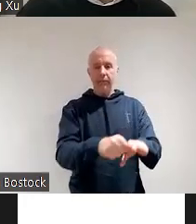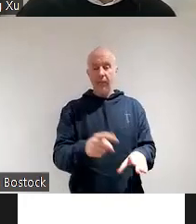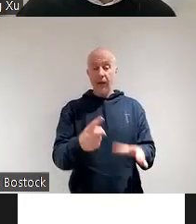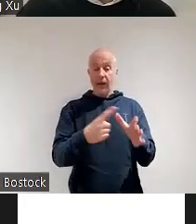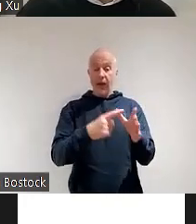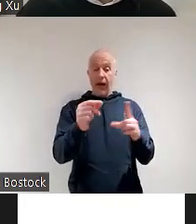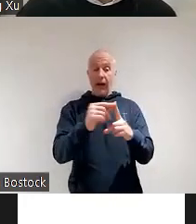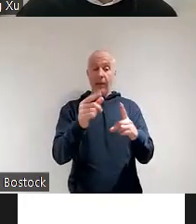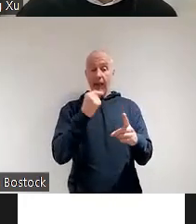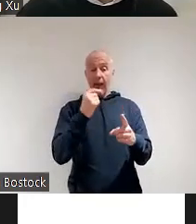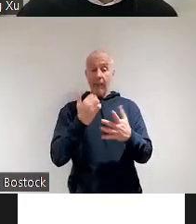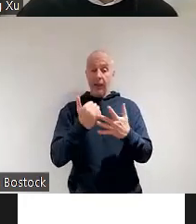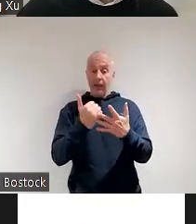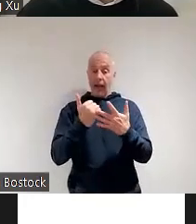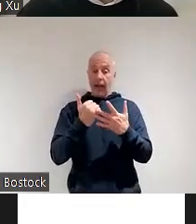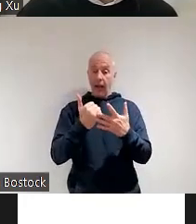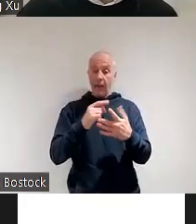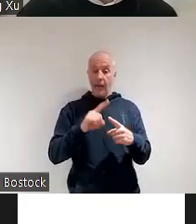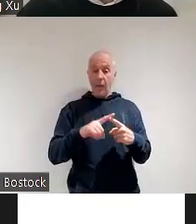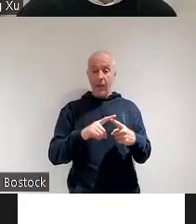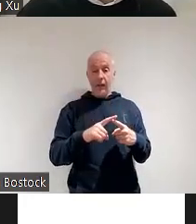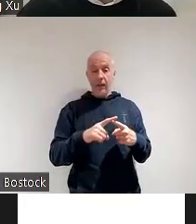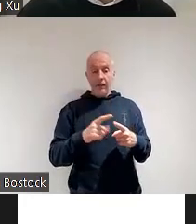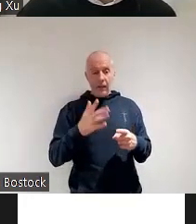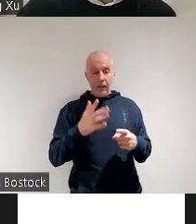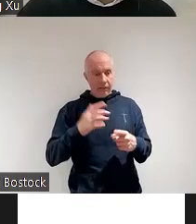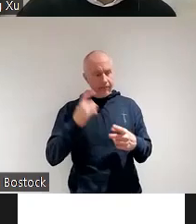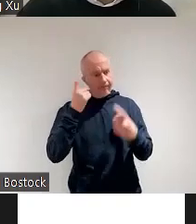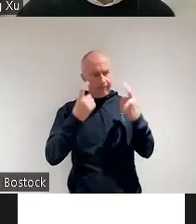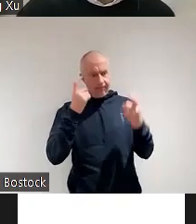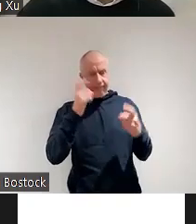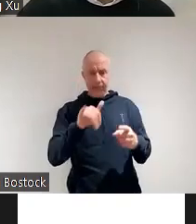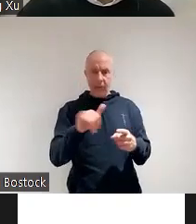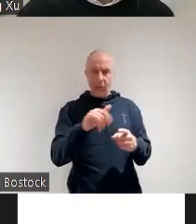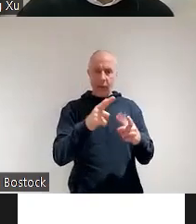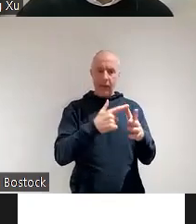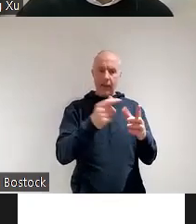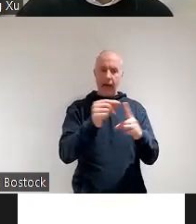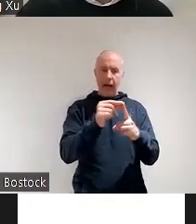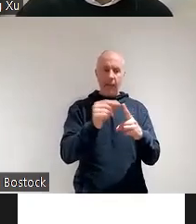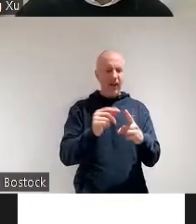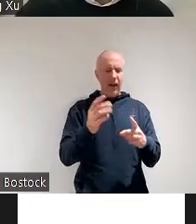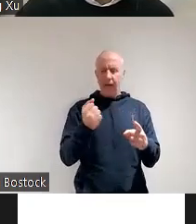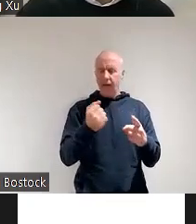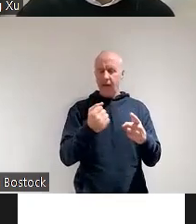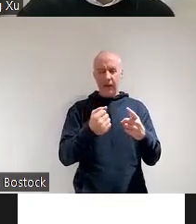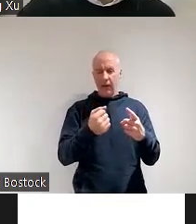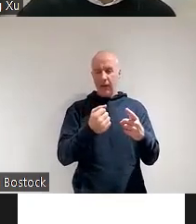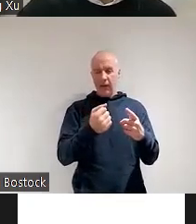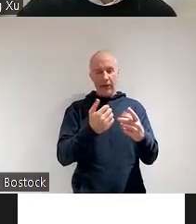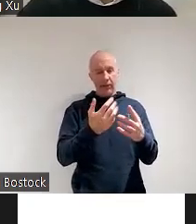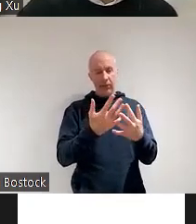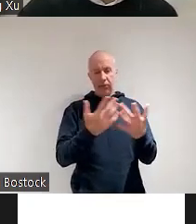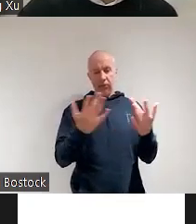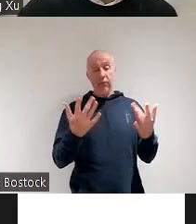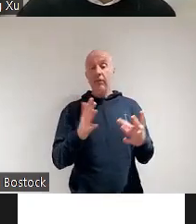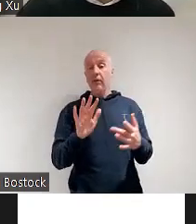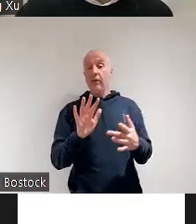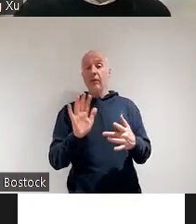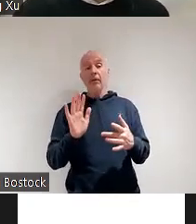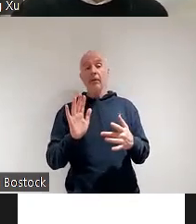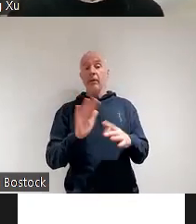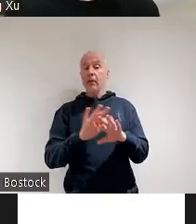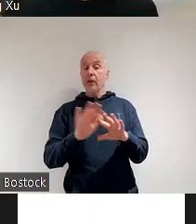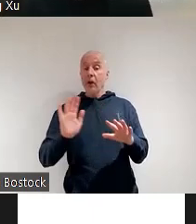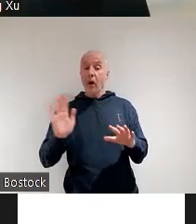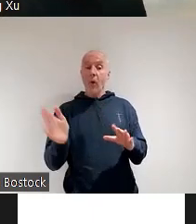nowadays, once you become an EV driver, you probably would be wondering which app you should use. There are plenty of apps that you can use. Not all the apps, unfortunately, can give you all